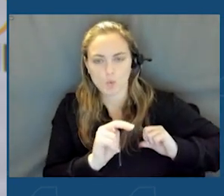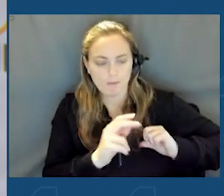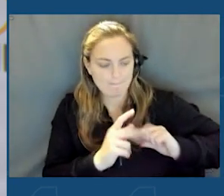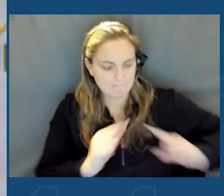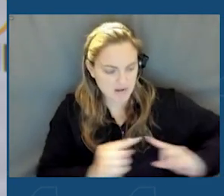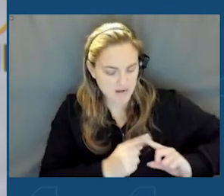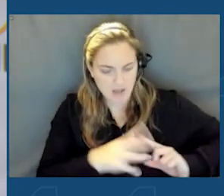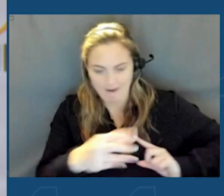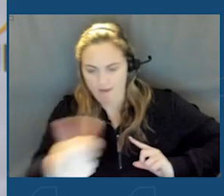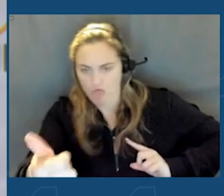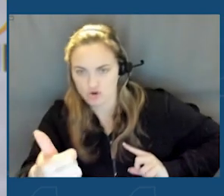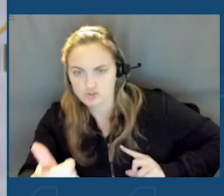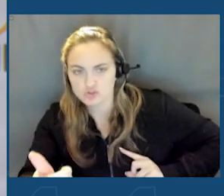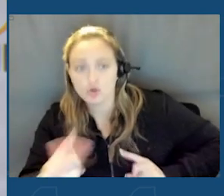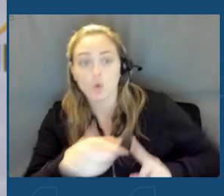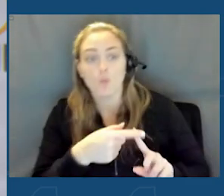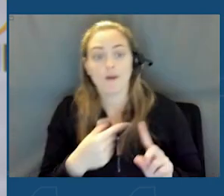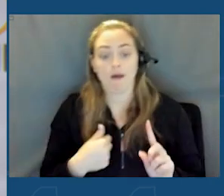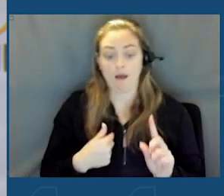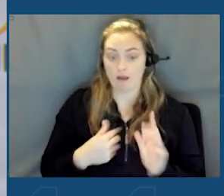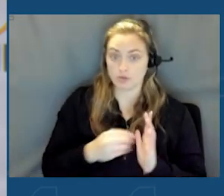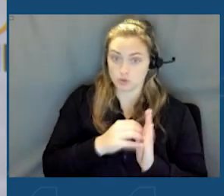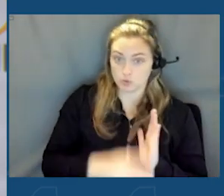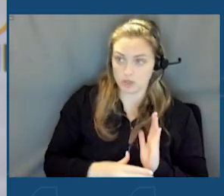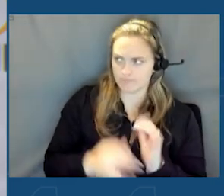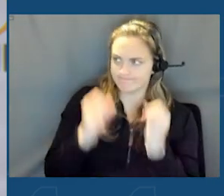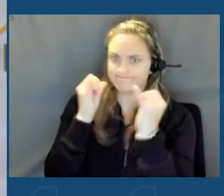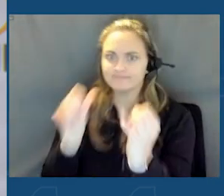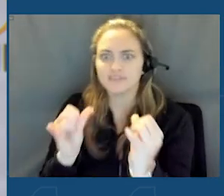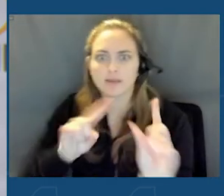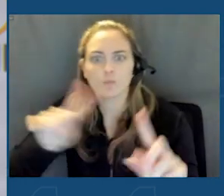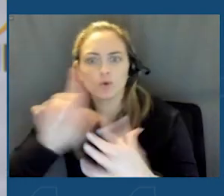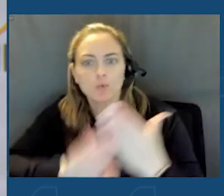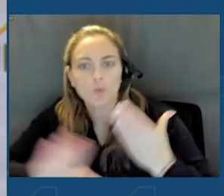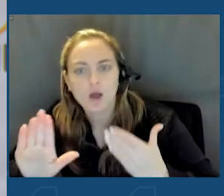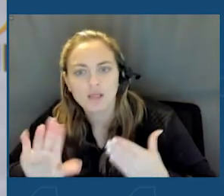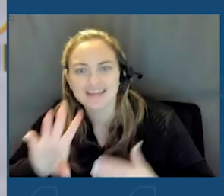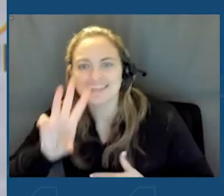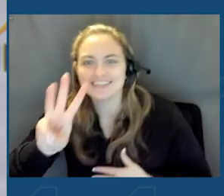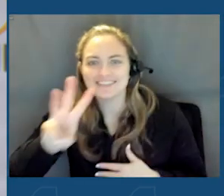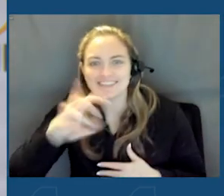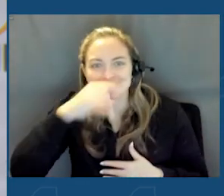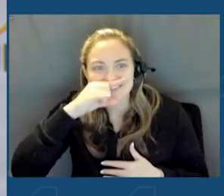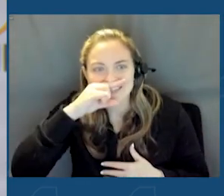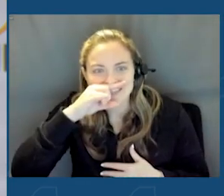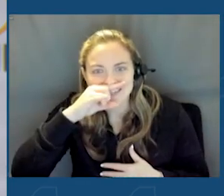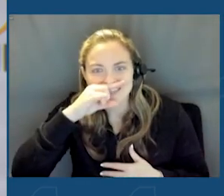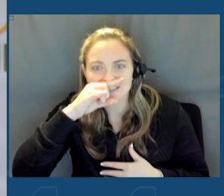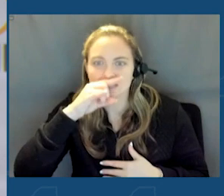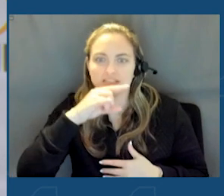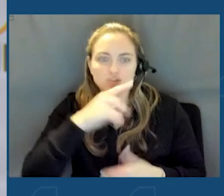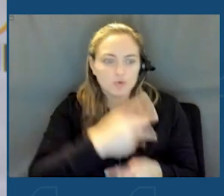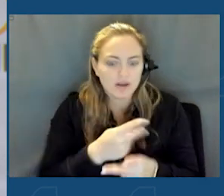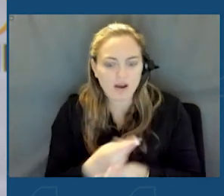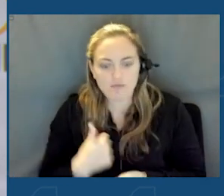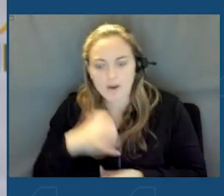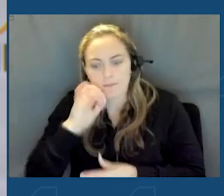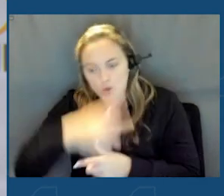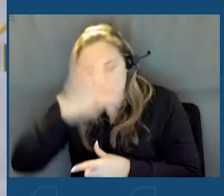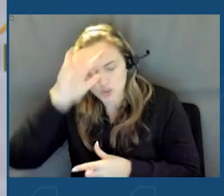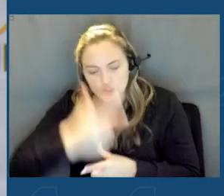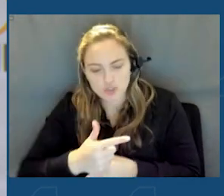was a student that she too would go to college. And with 6 kids, juggling all my younger siblings and my father's